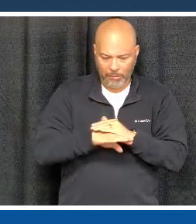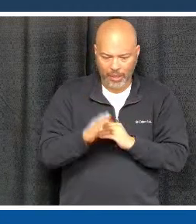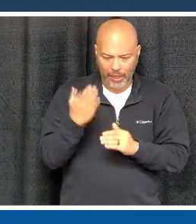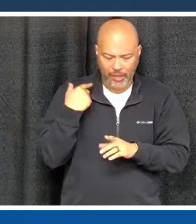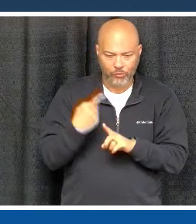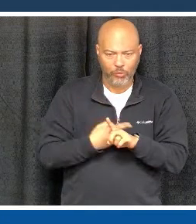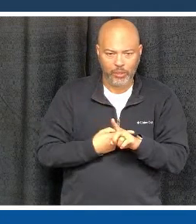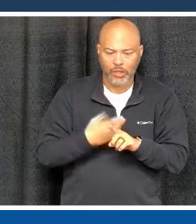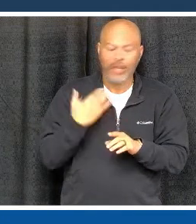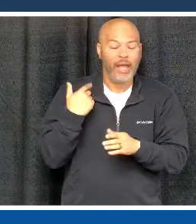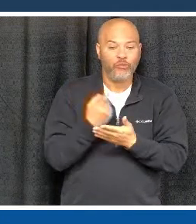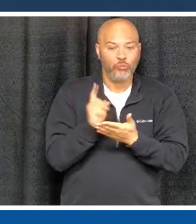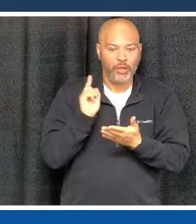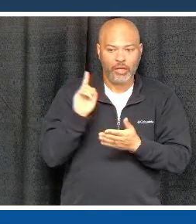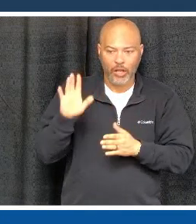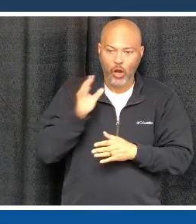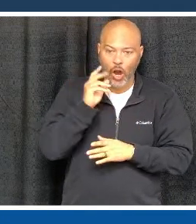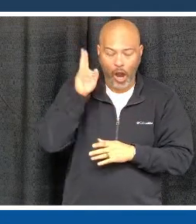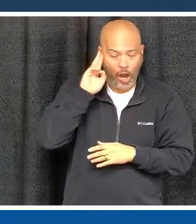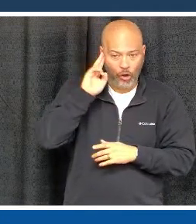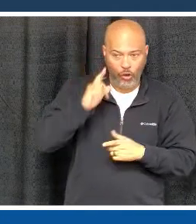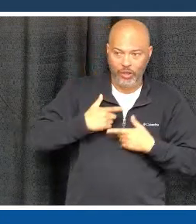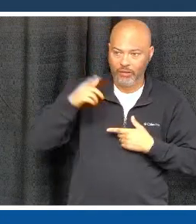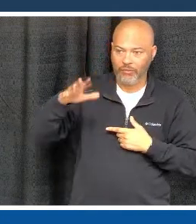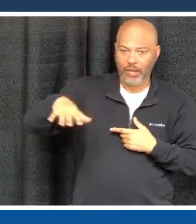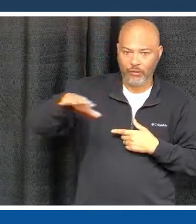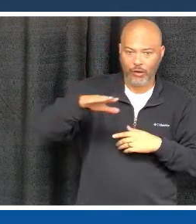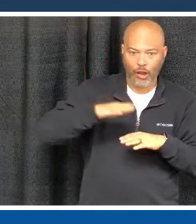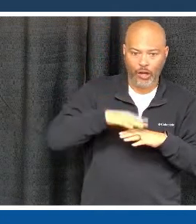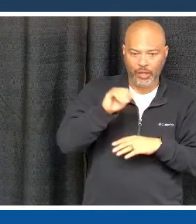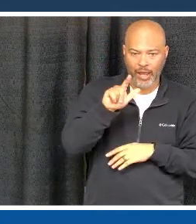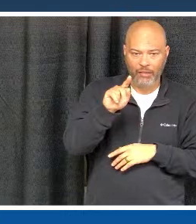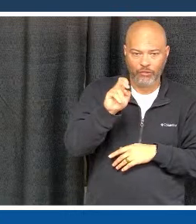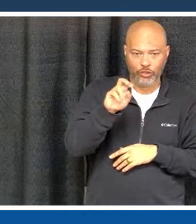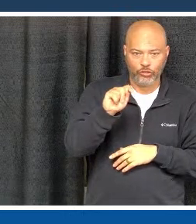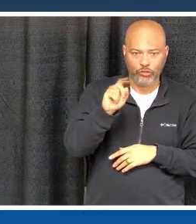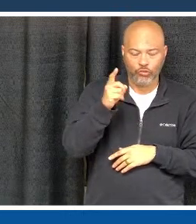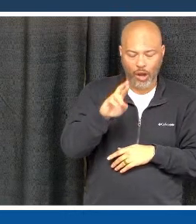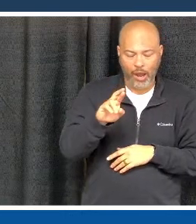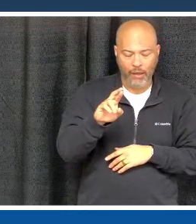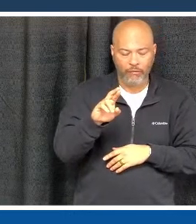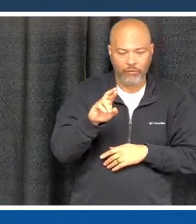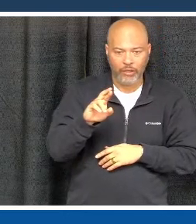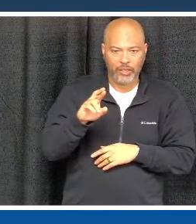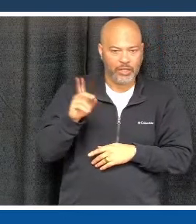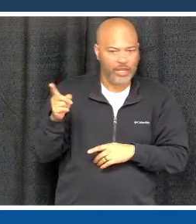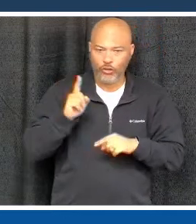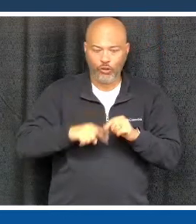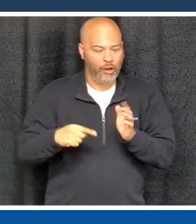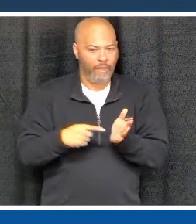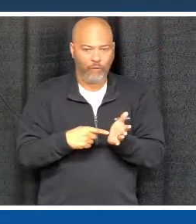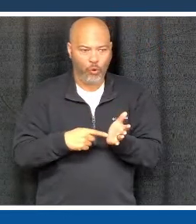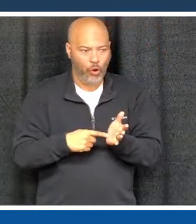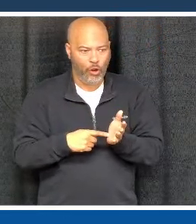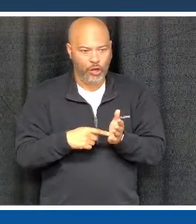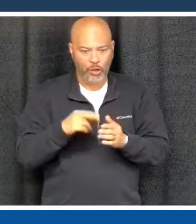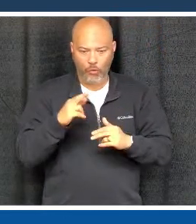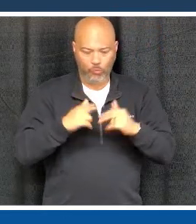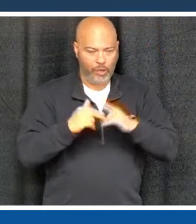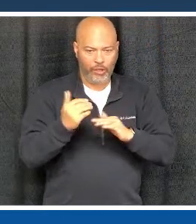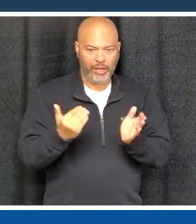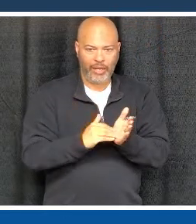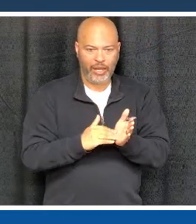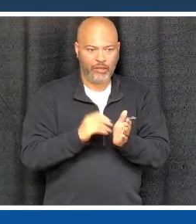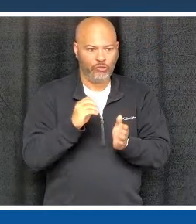Her uncle lived in one of the mobile homes out there in the city limits on Calvert Drive. He could not afford to rebuild out there, so